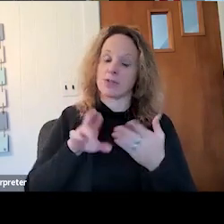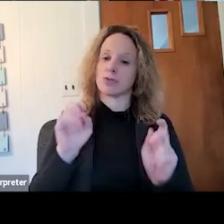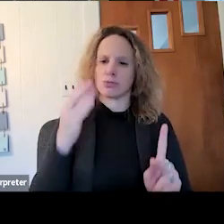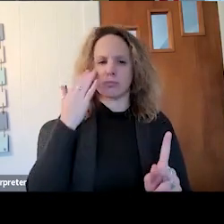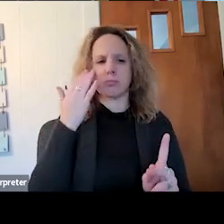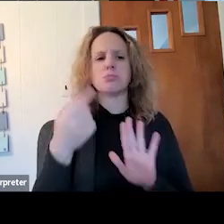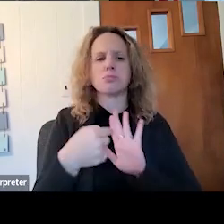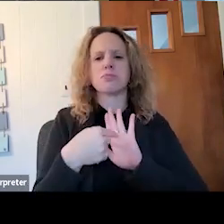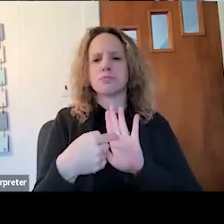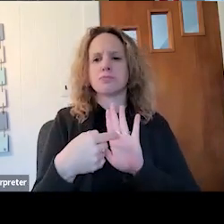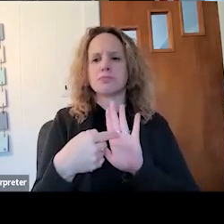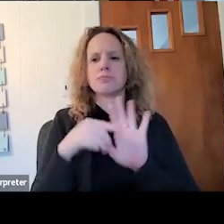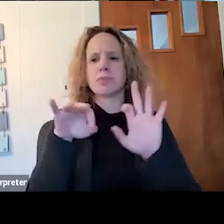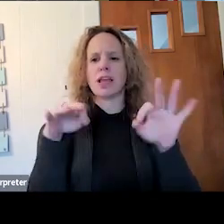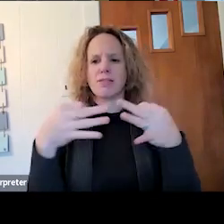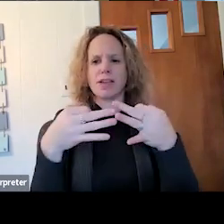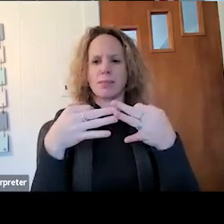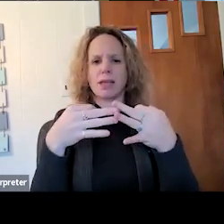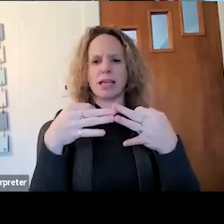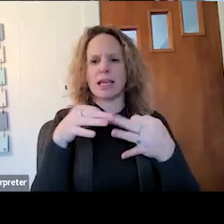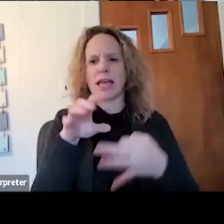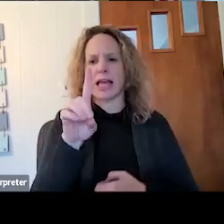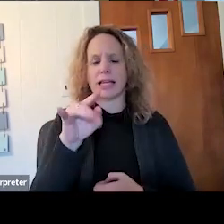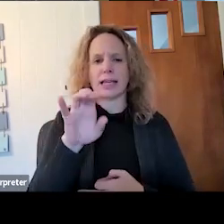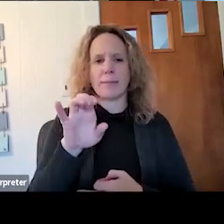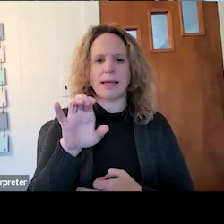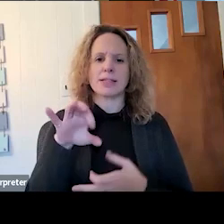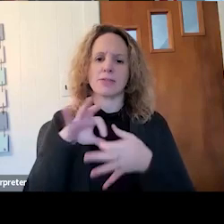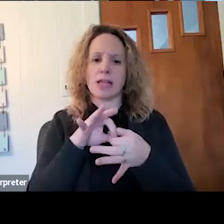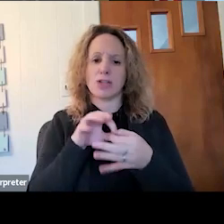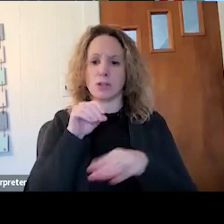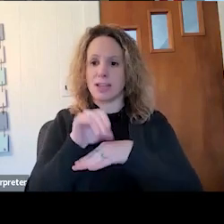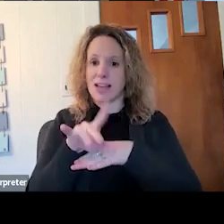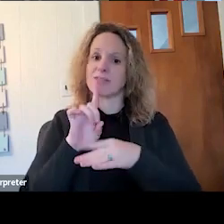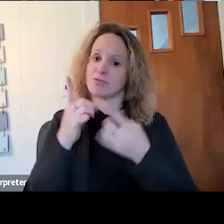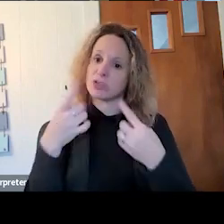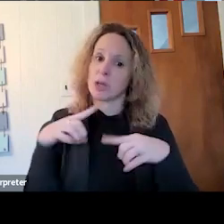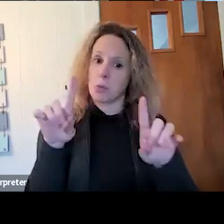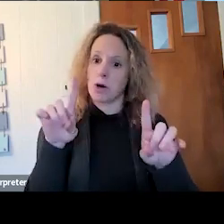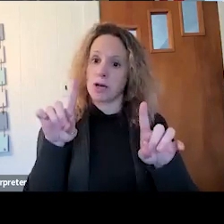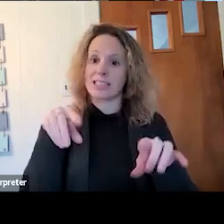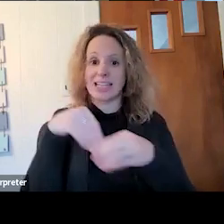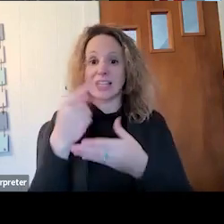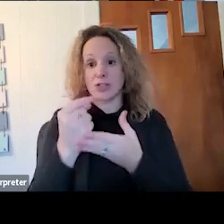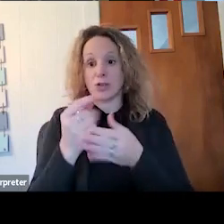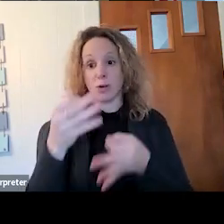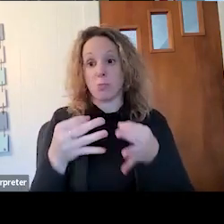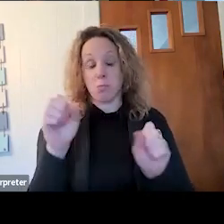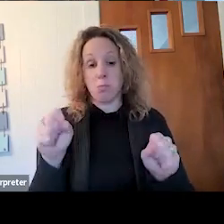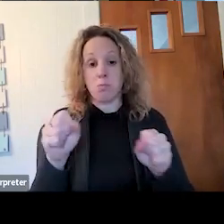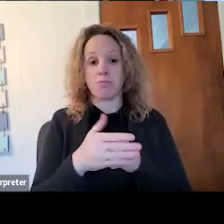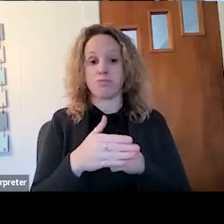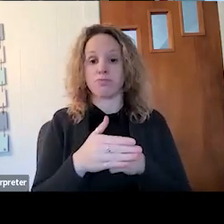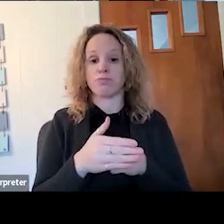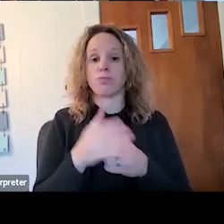is that this family and domestic relationships counseling really works, especially in treatment courts. And treatment courts